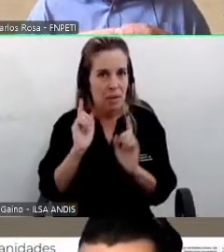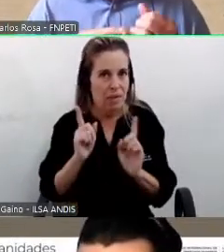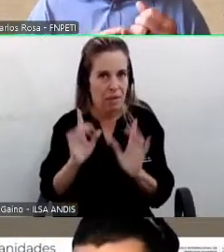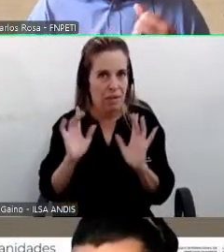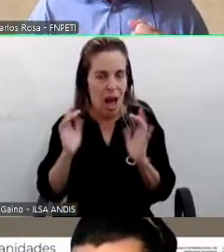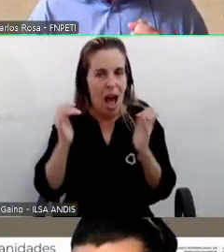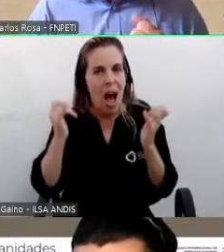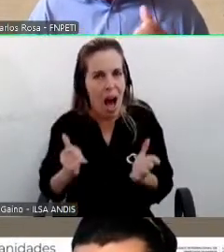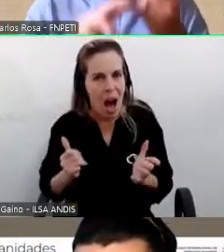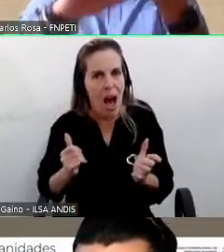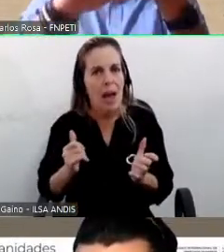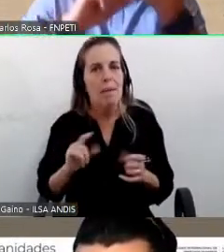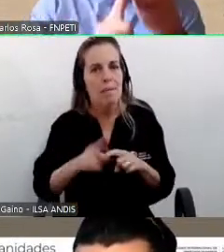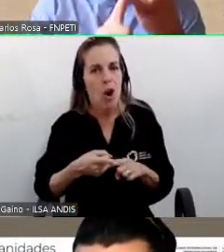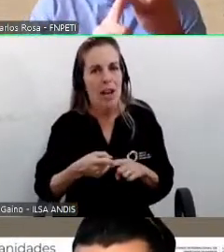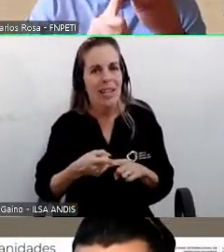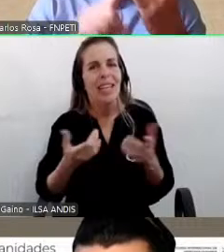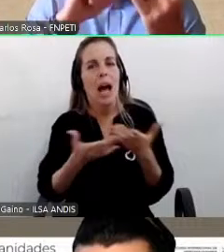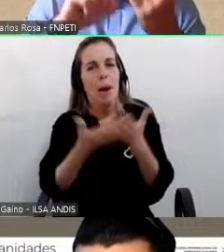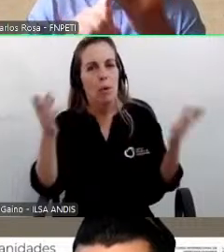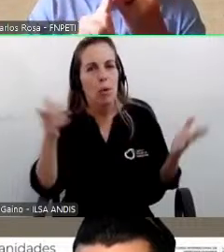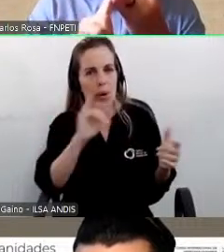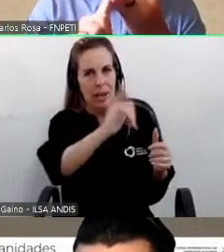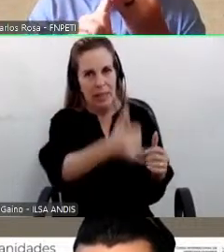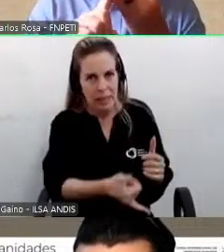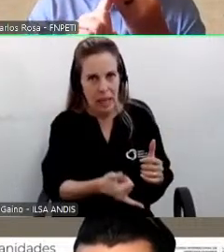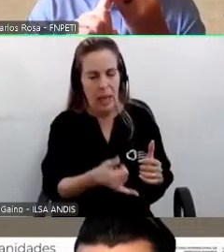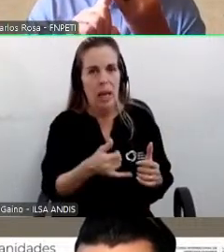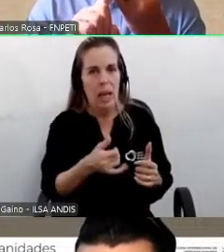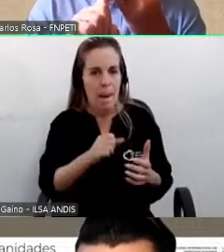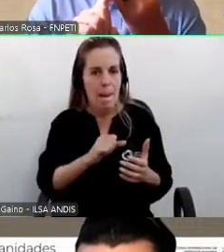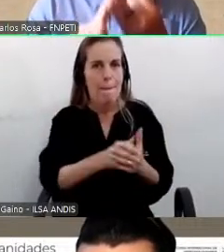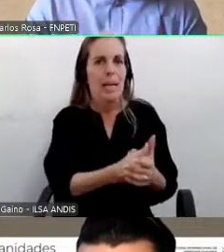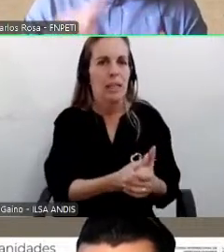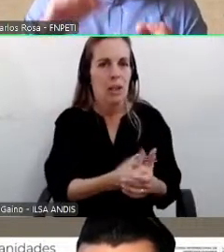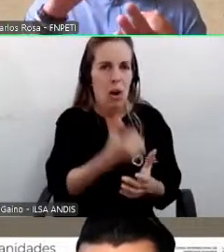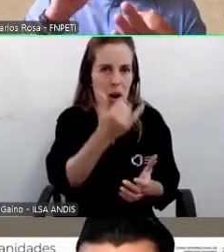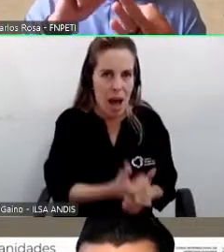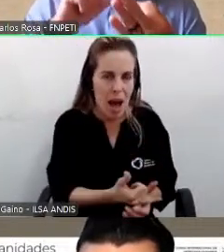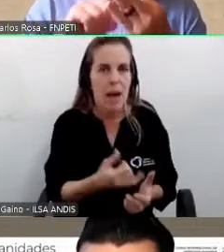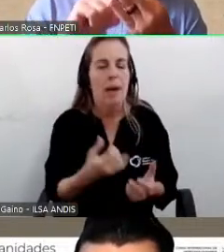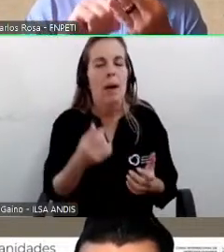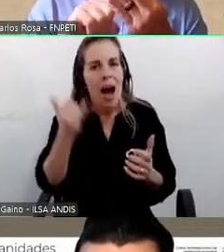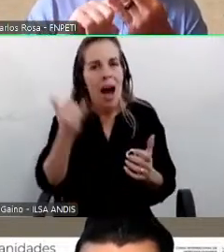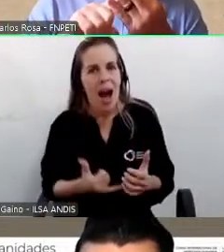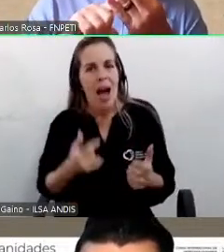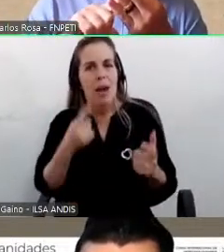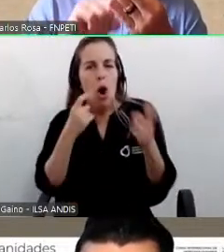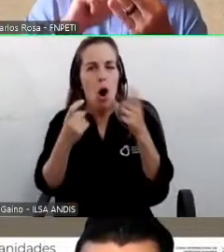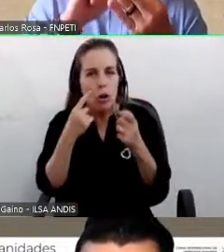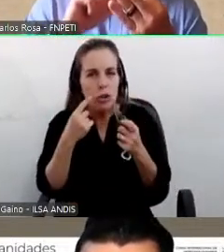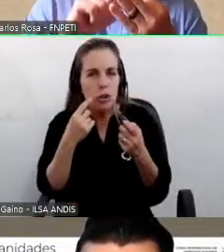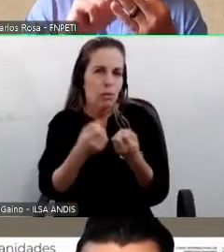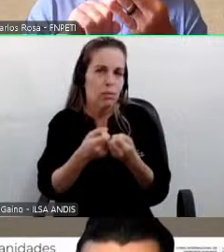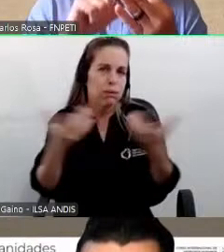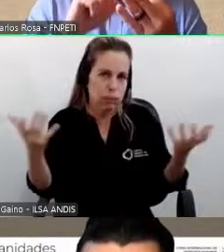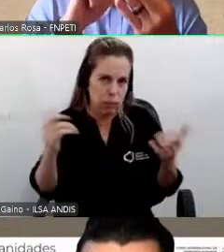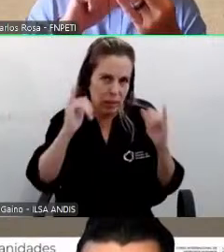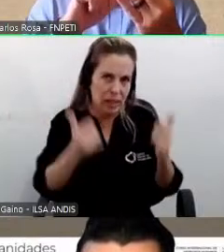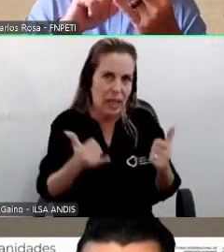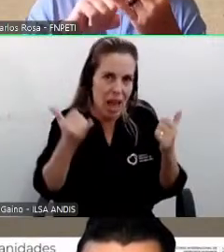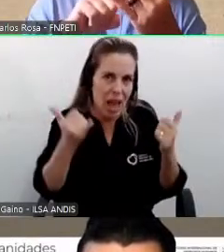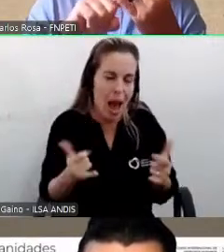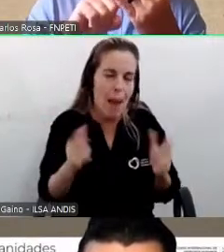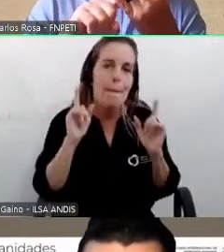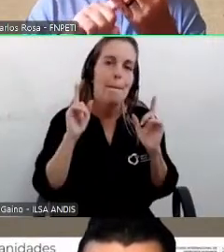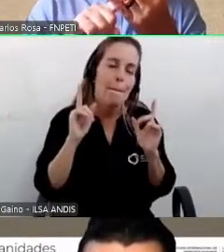a public policy structure for oversight, autonomous oversight,